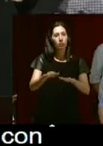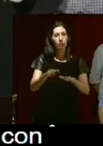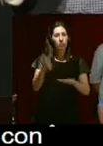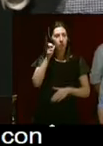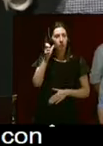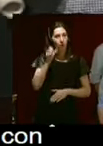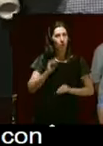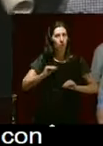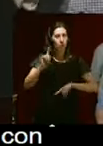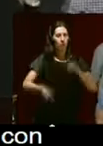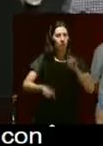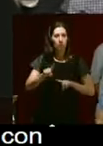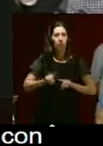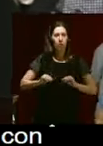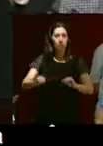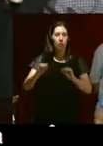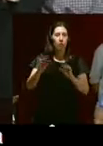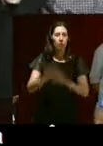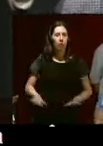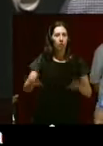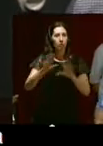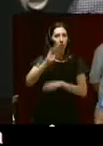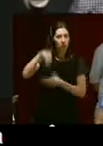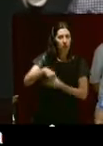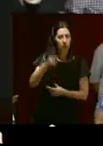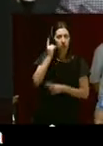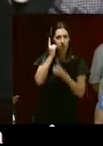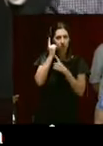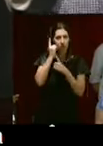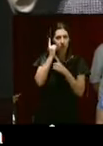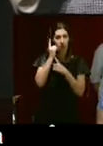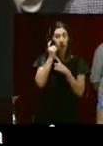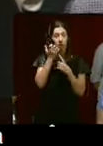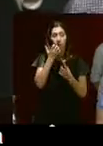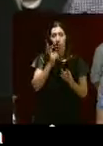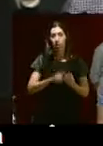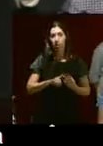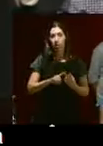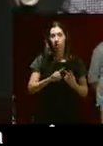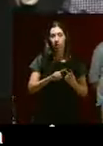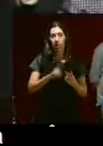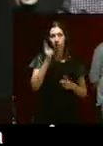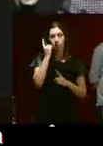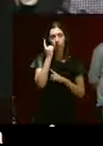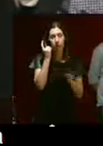you can reproduce, you can play the movie at your own pace in the equipment.